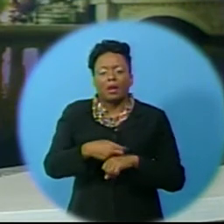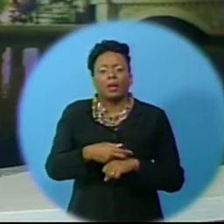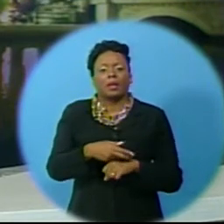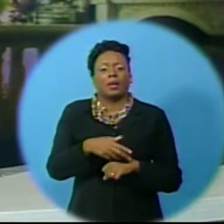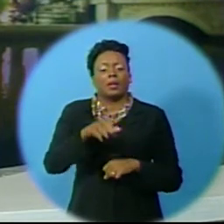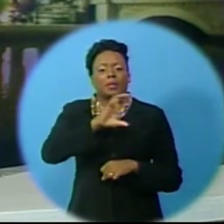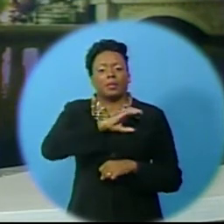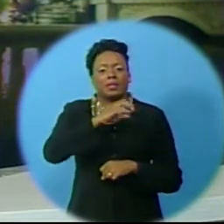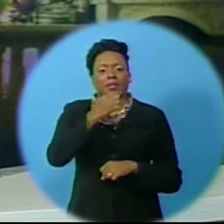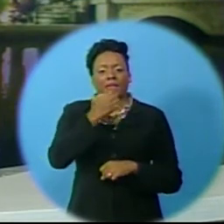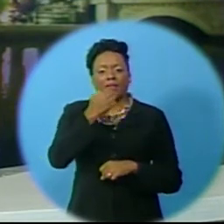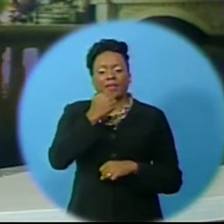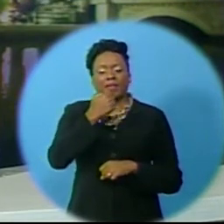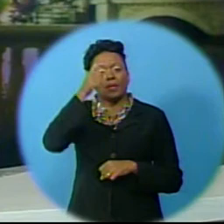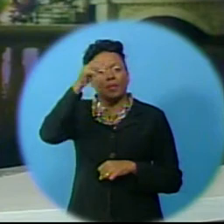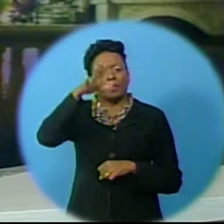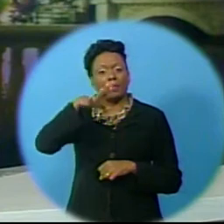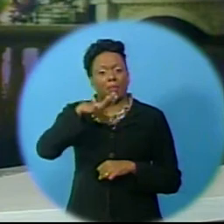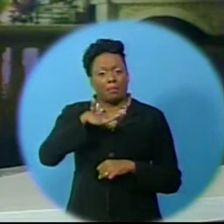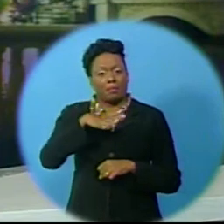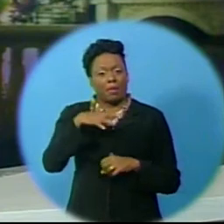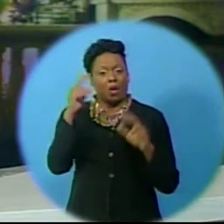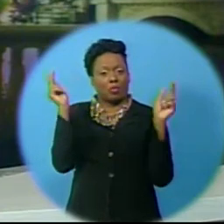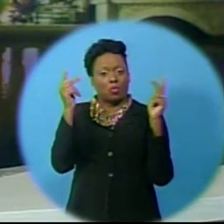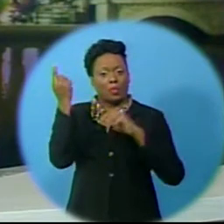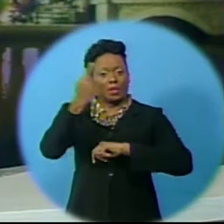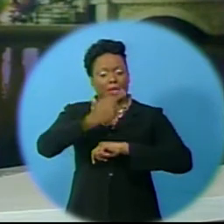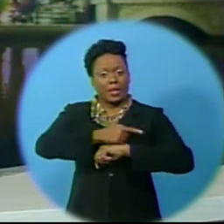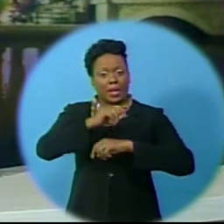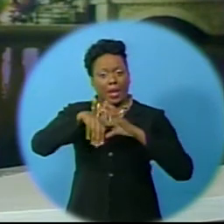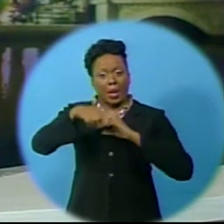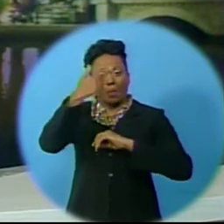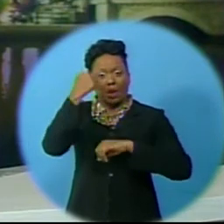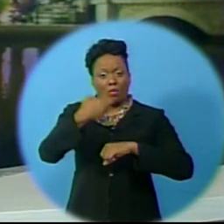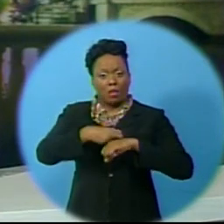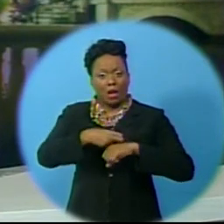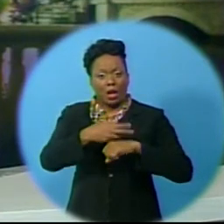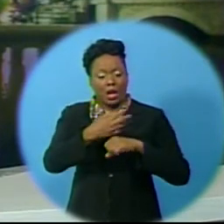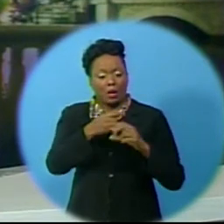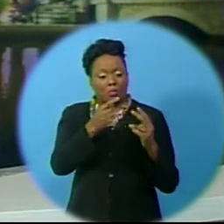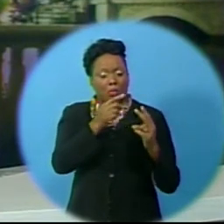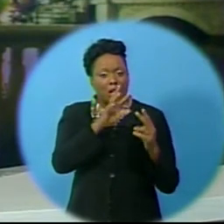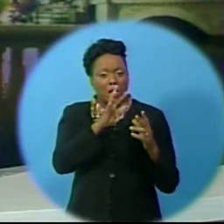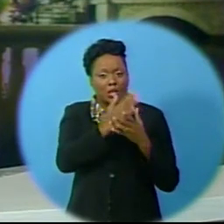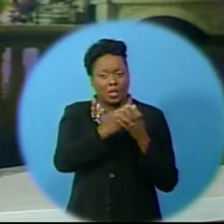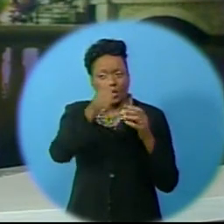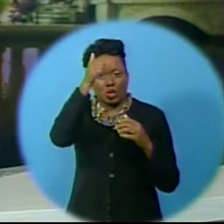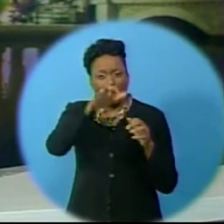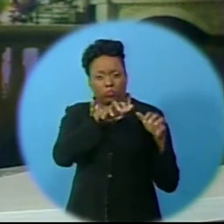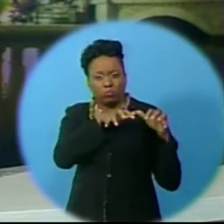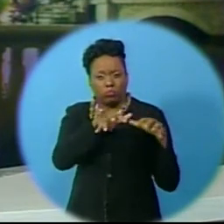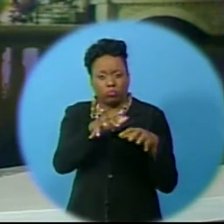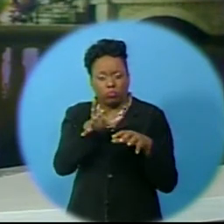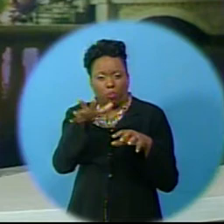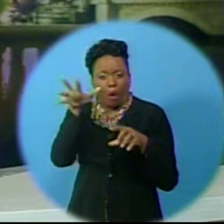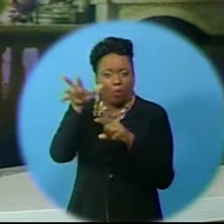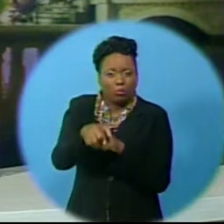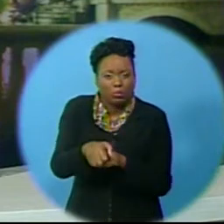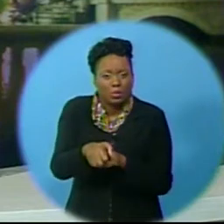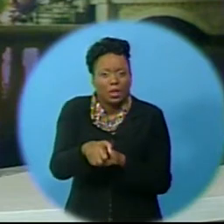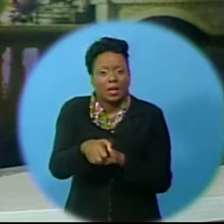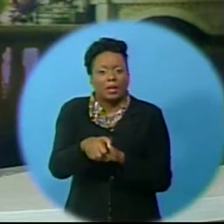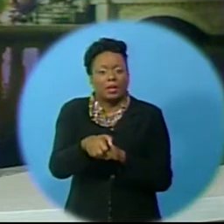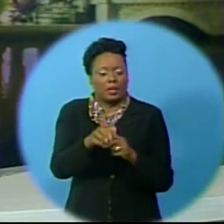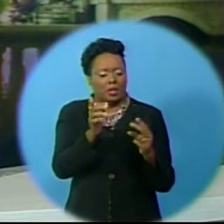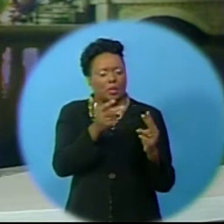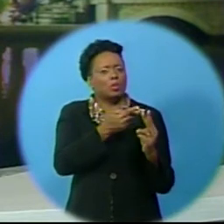say Atwell was on Blackrock Main Road on Kadooment Day when he was accosted and wounded by a number of men, including Smith and Bell.